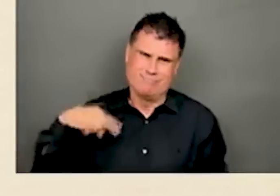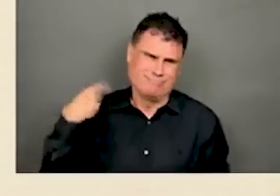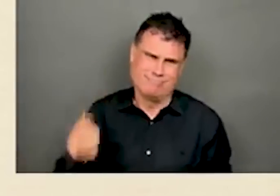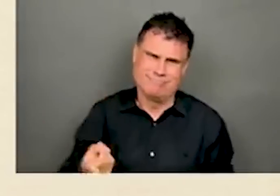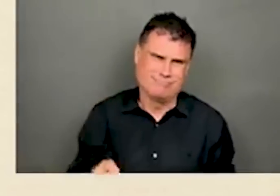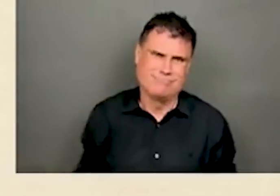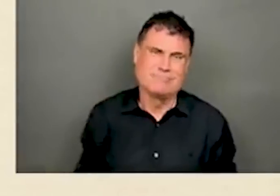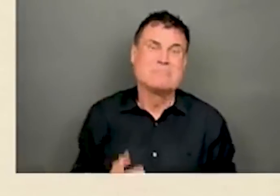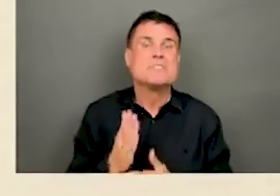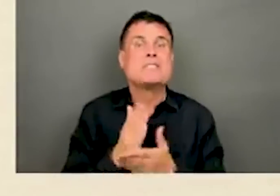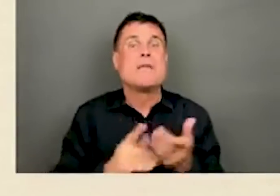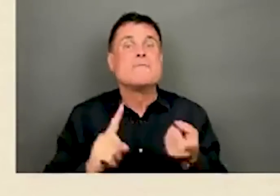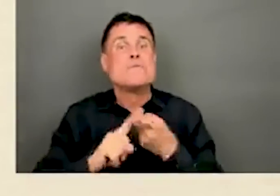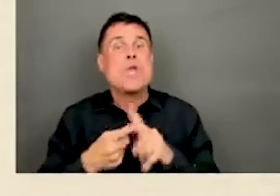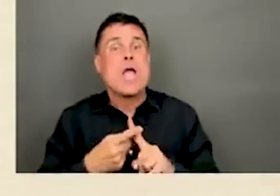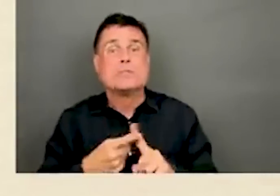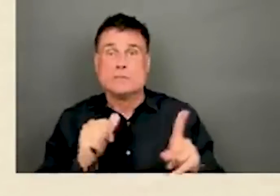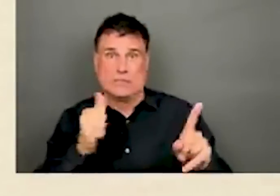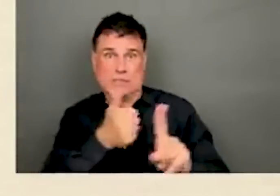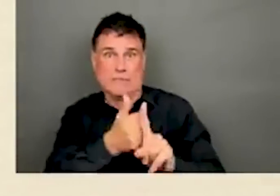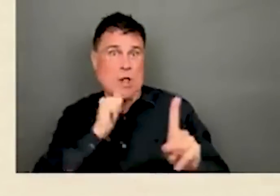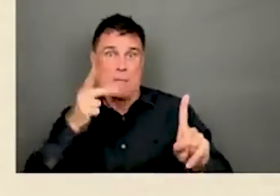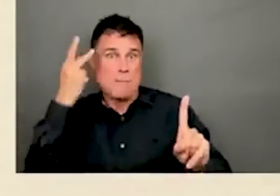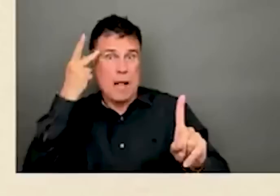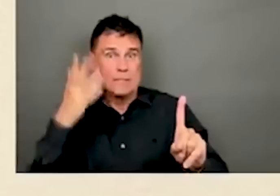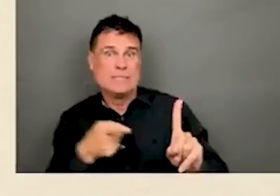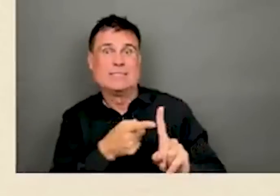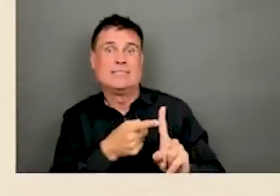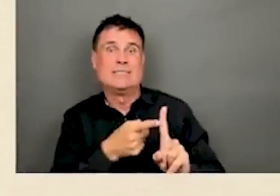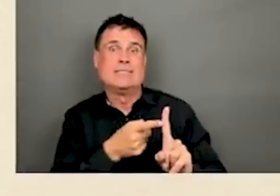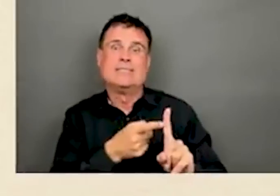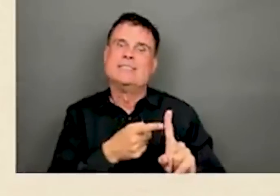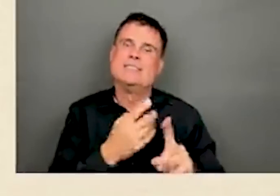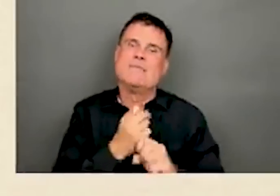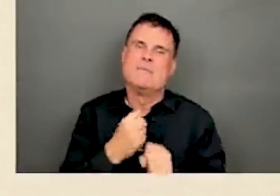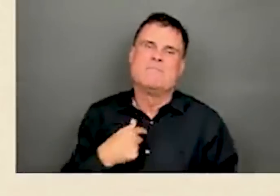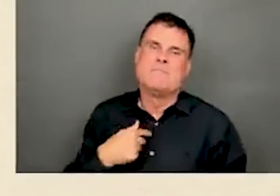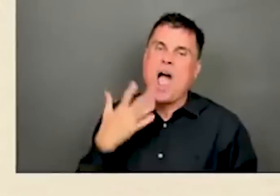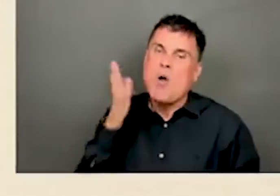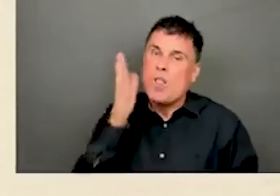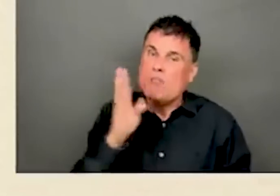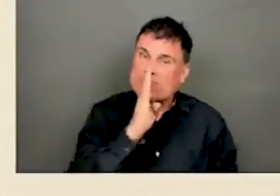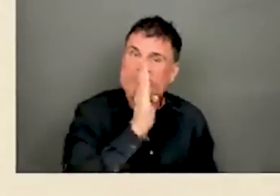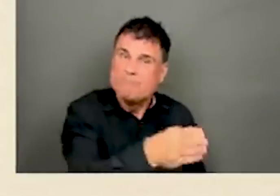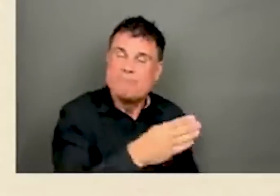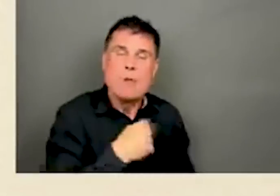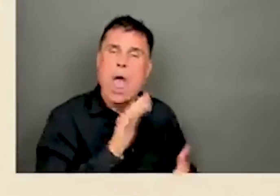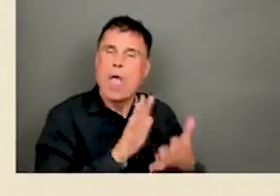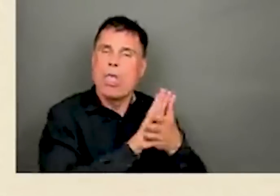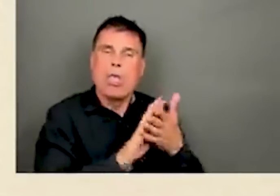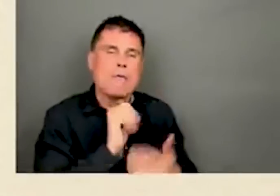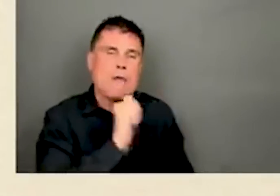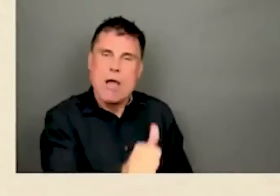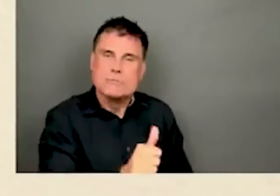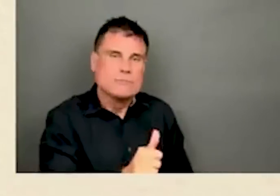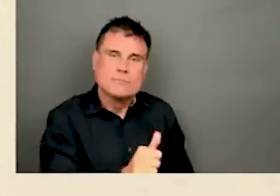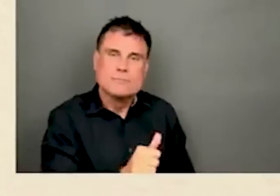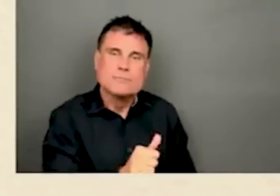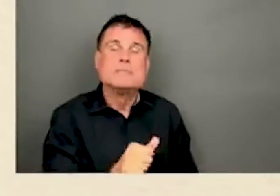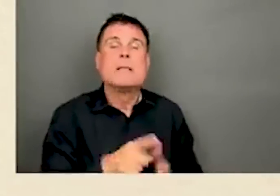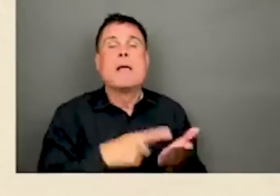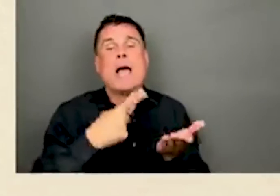been my salvation. They know that I speak my mind, and sometimes there's consequences to that are not